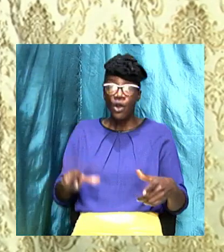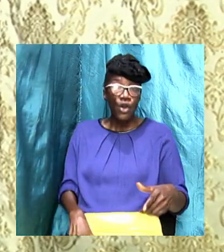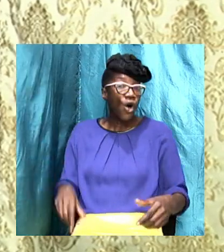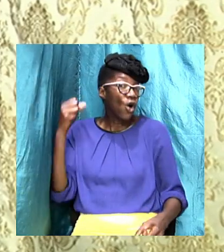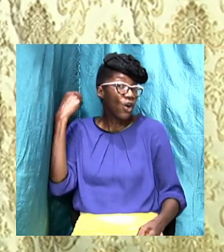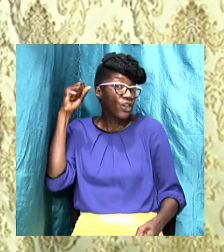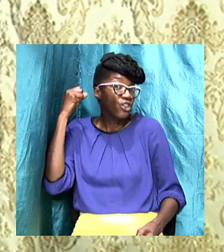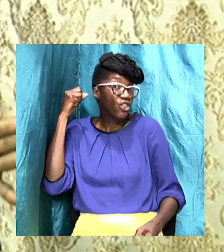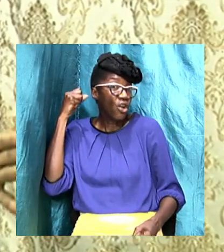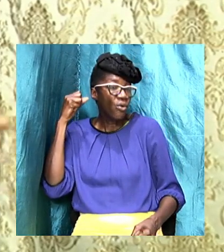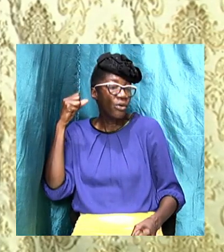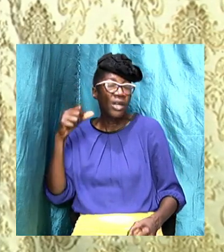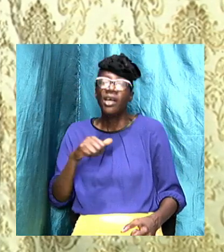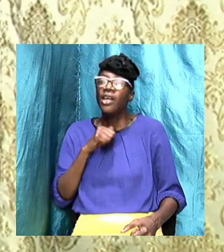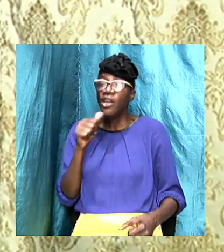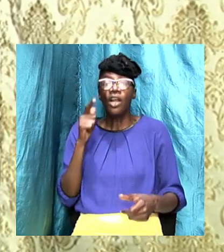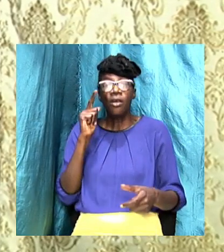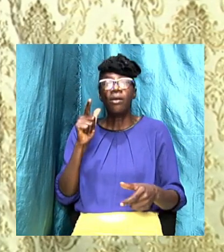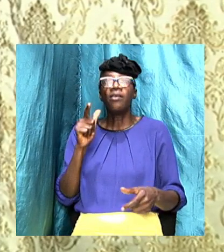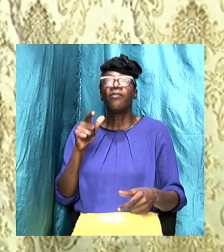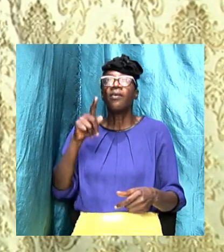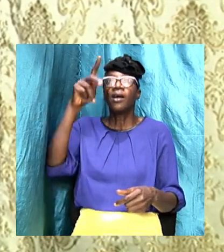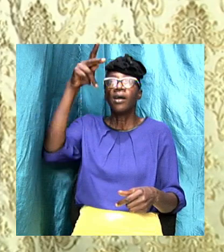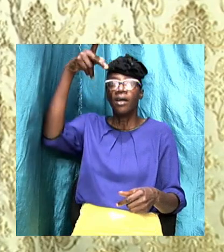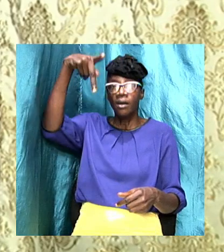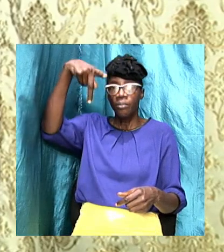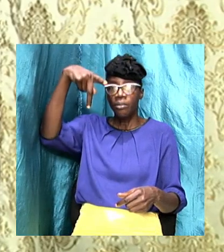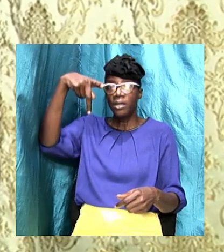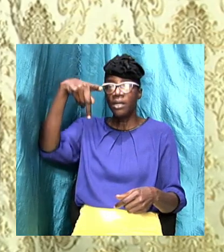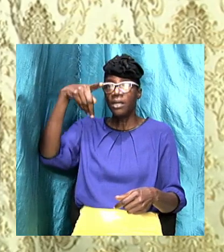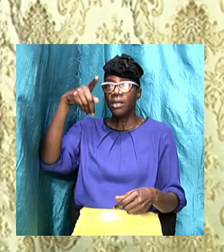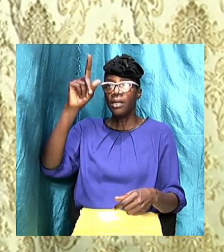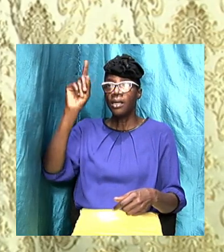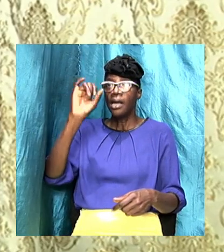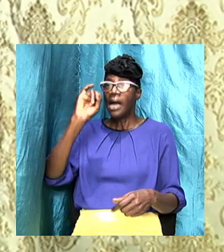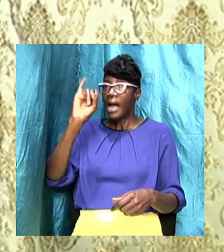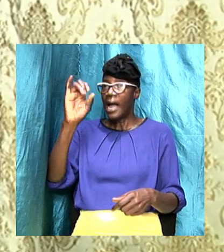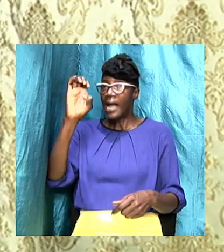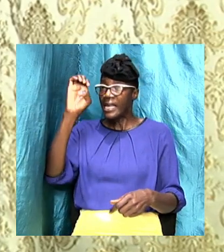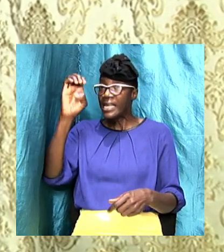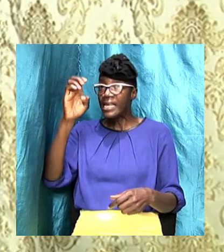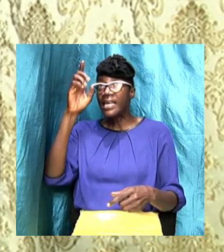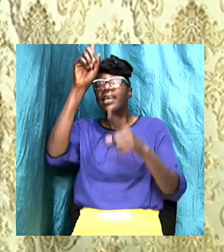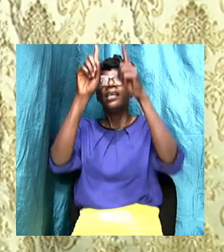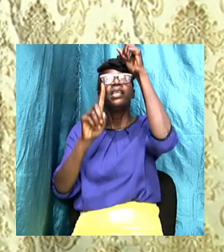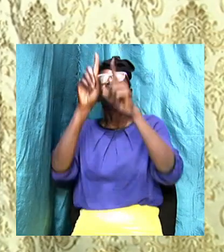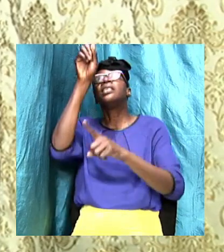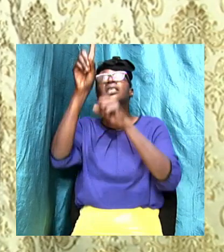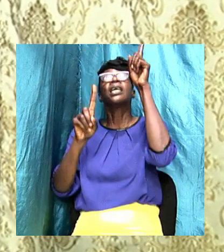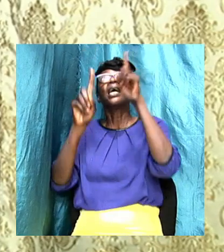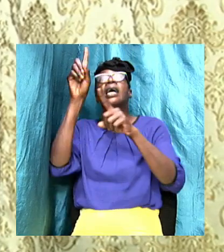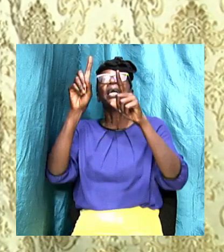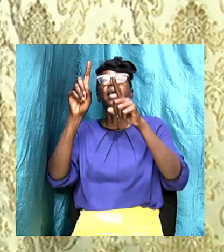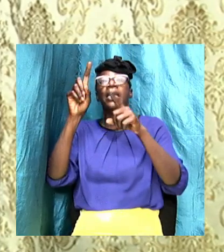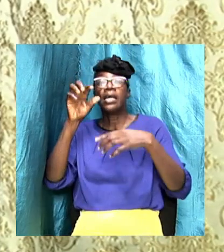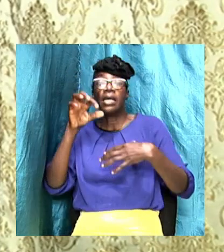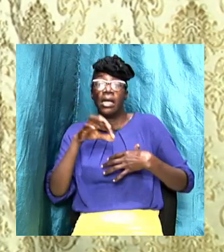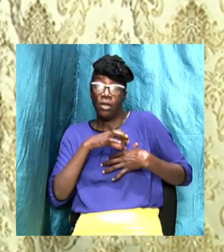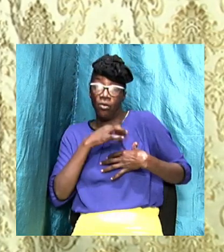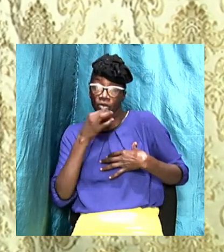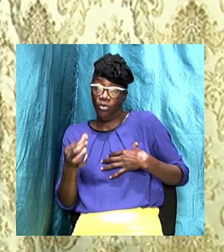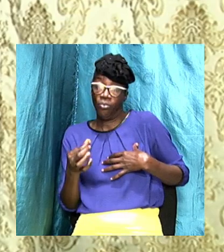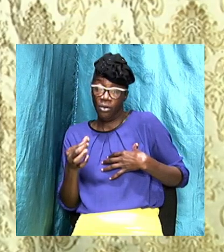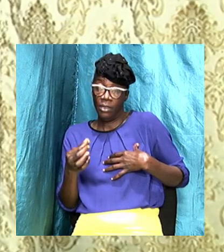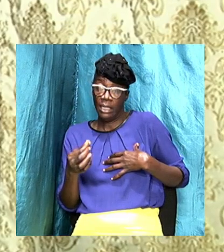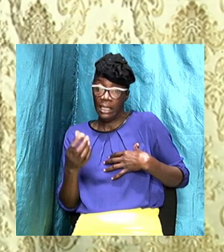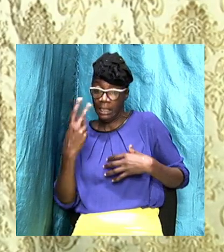are not looking for a pie in the sky. We believe, amen, because if the Holy Spirit is real and I am a recipient